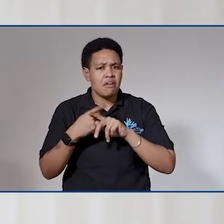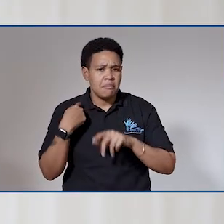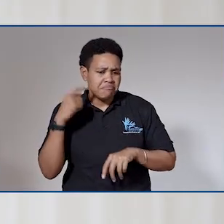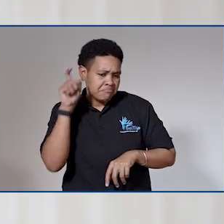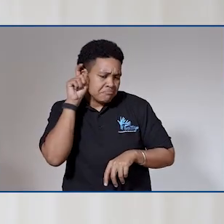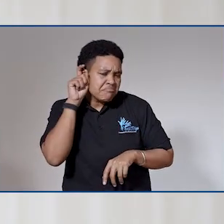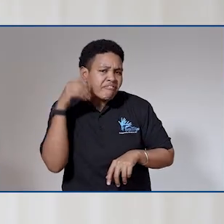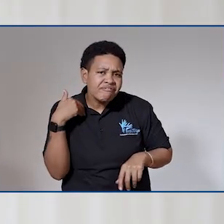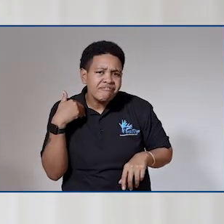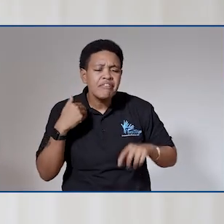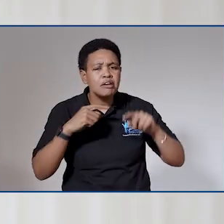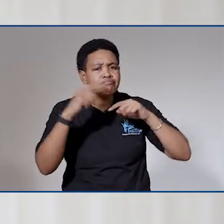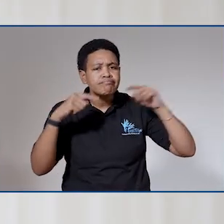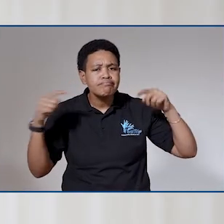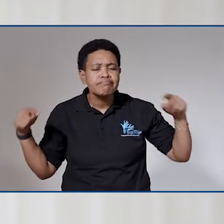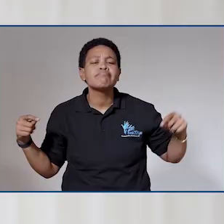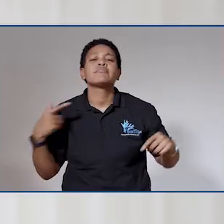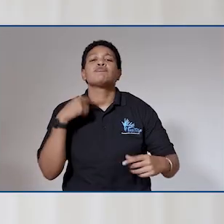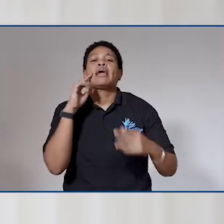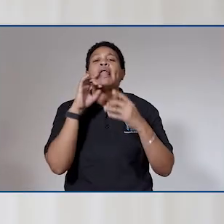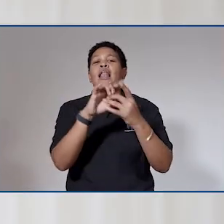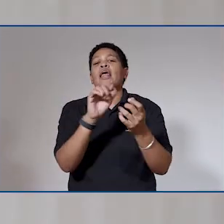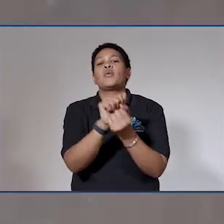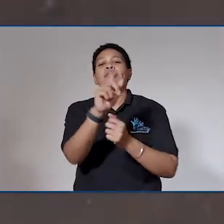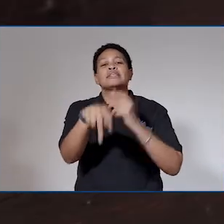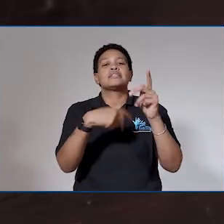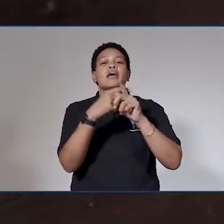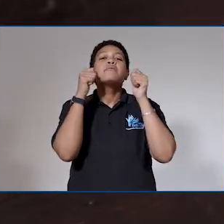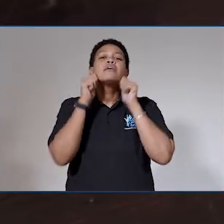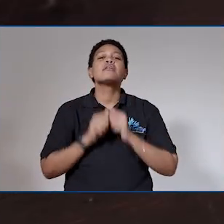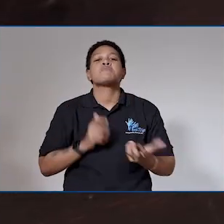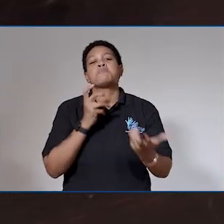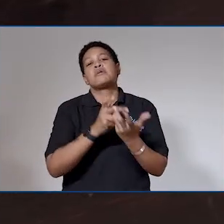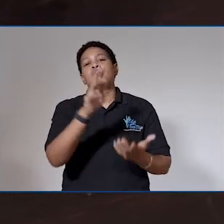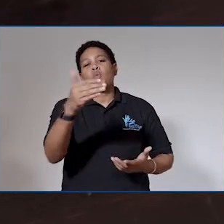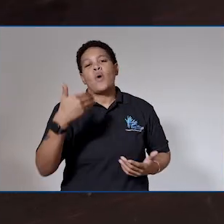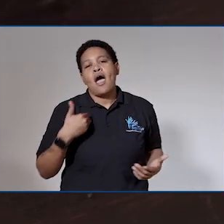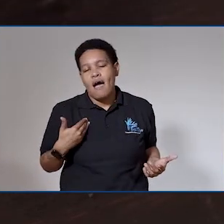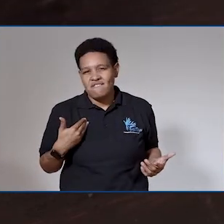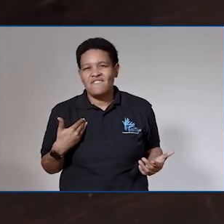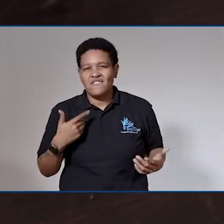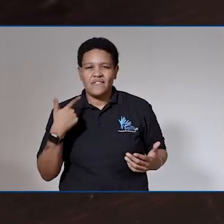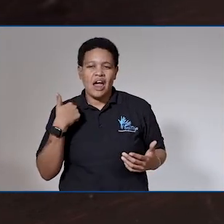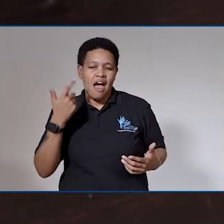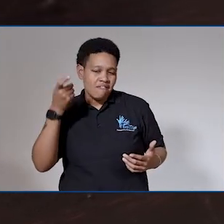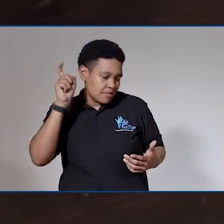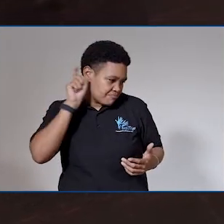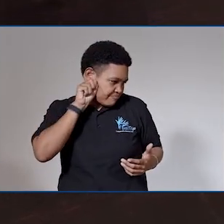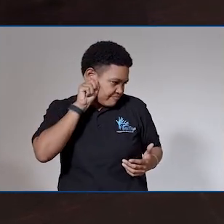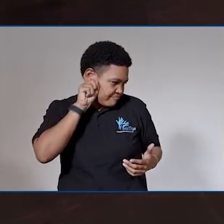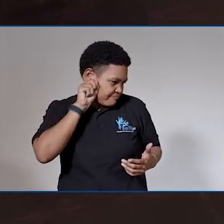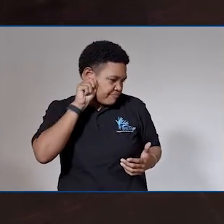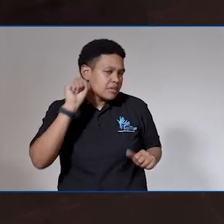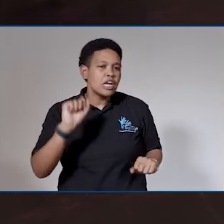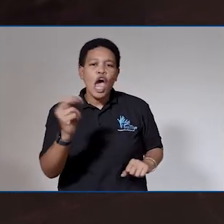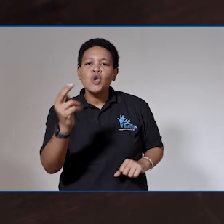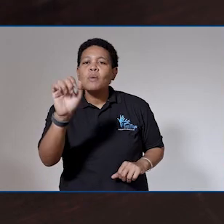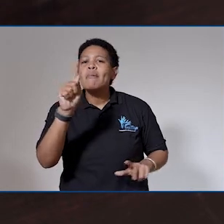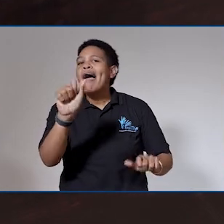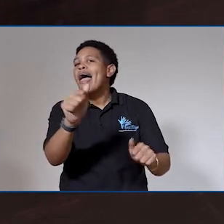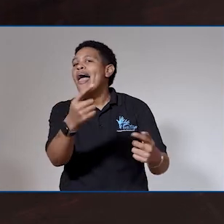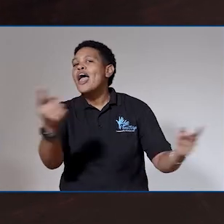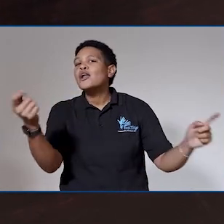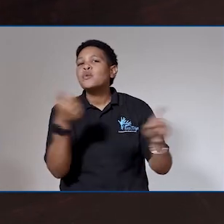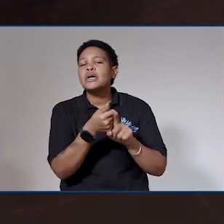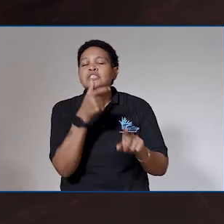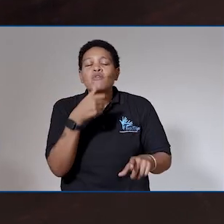they are associated with the type of hearing loss that you have. The behind the ear can be used by anyone who has